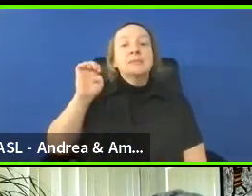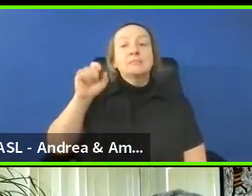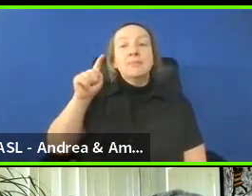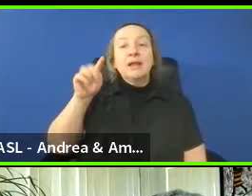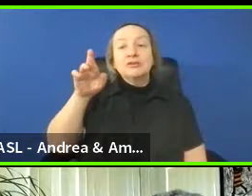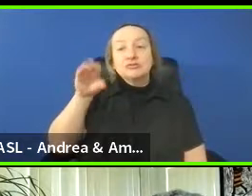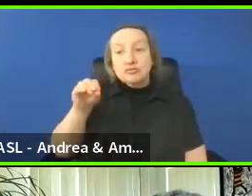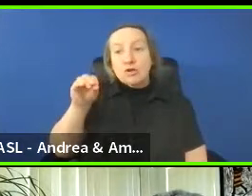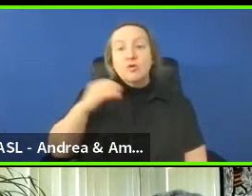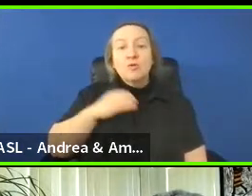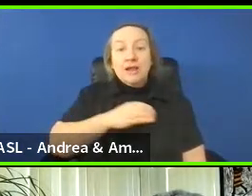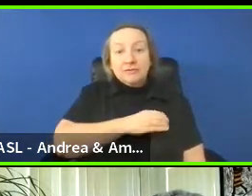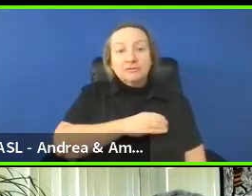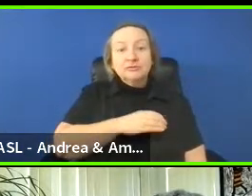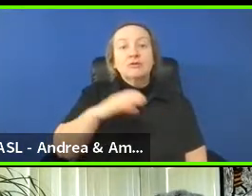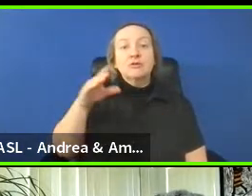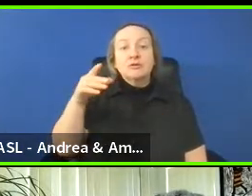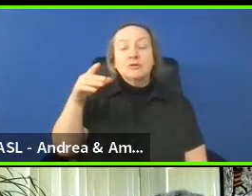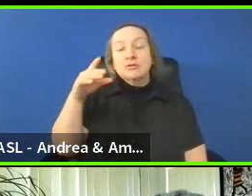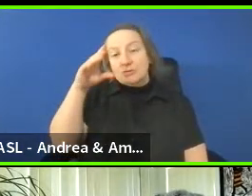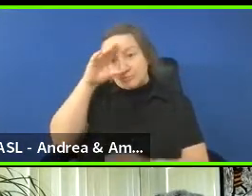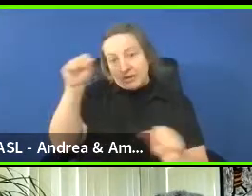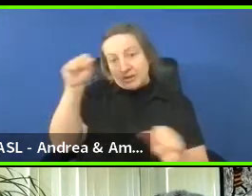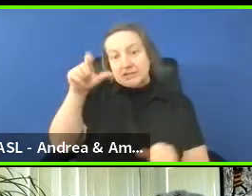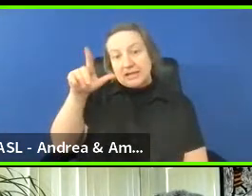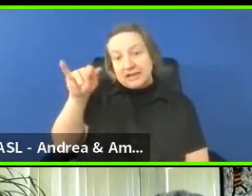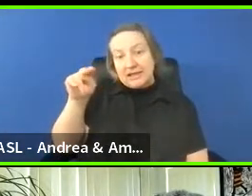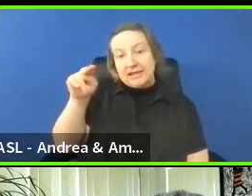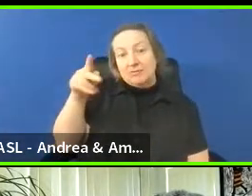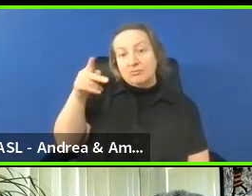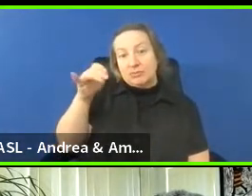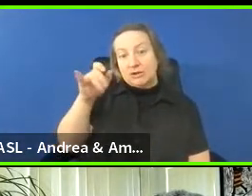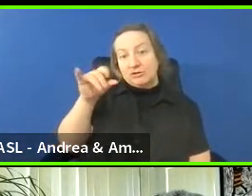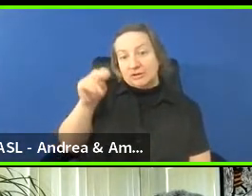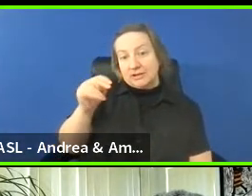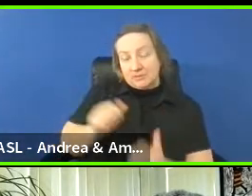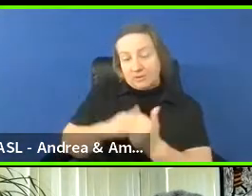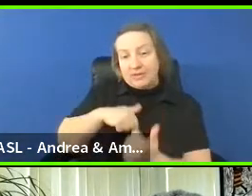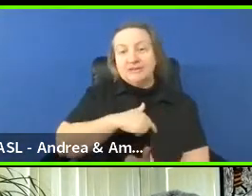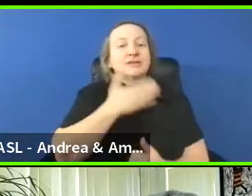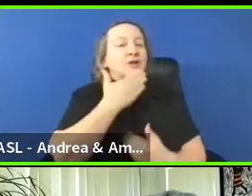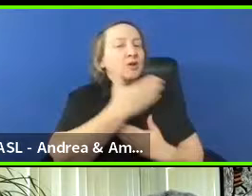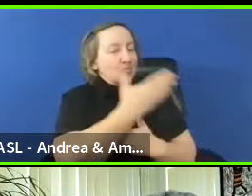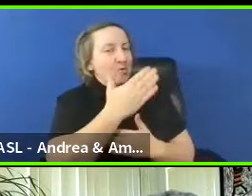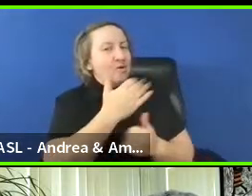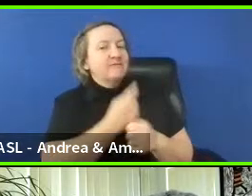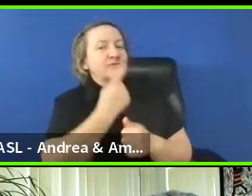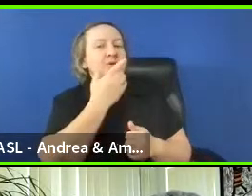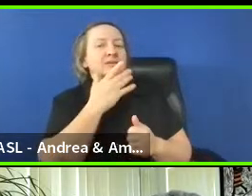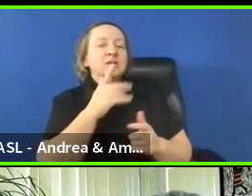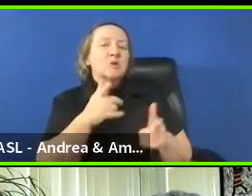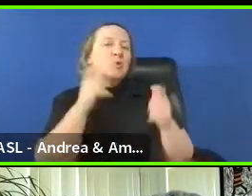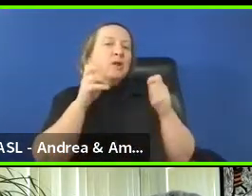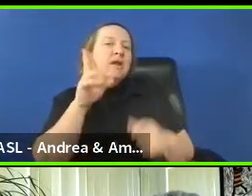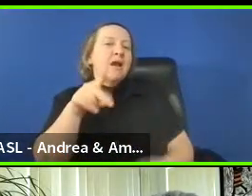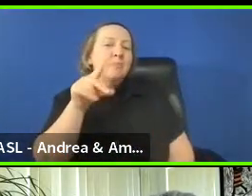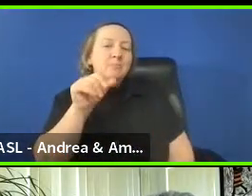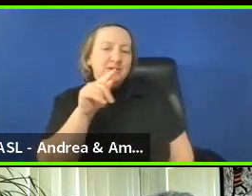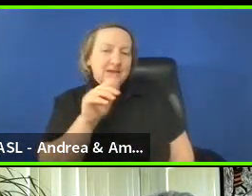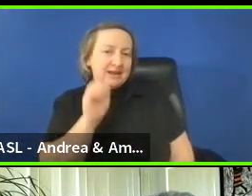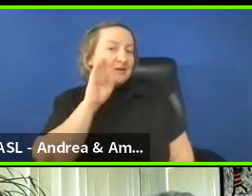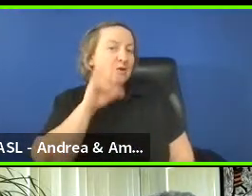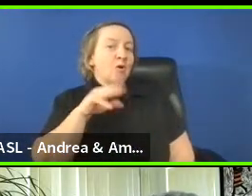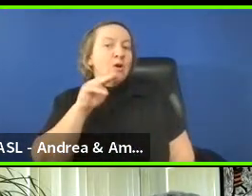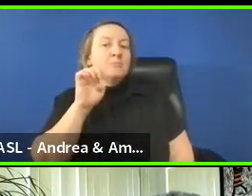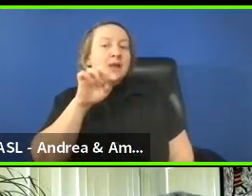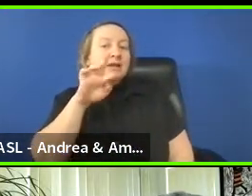Lynn Peterson is with us. President Peterson. Good morning. Thanks, everyone. Just a quick update. You know that the Metro